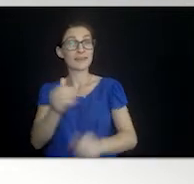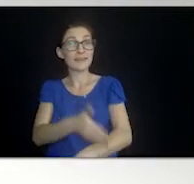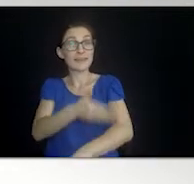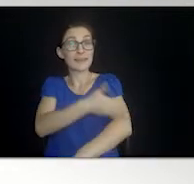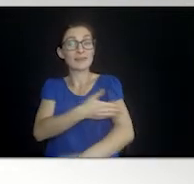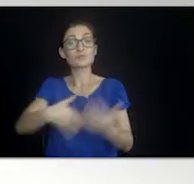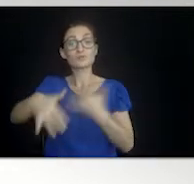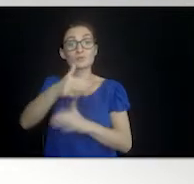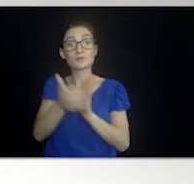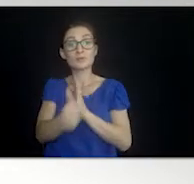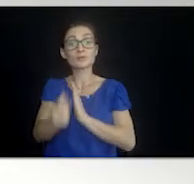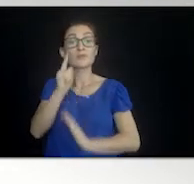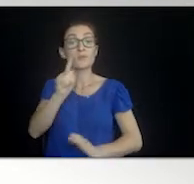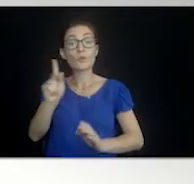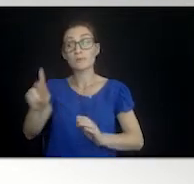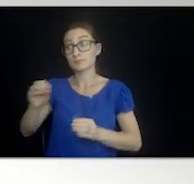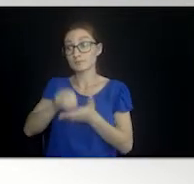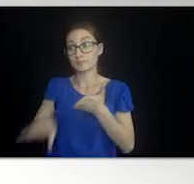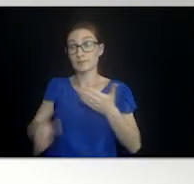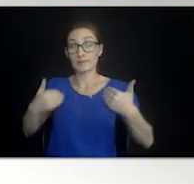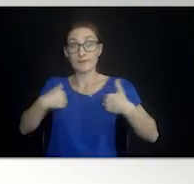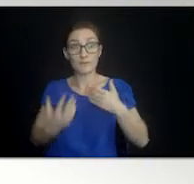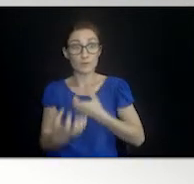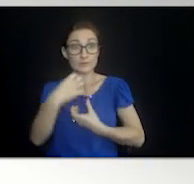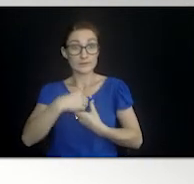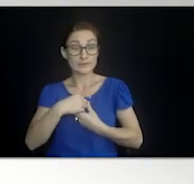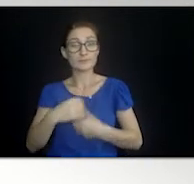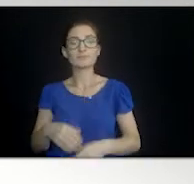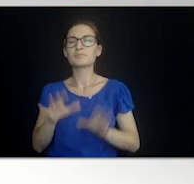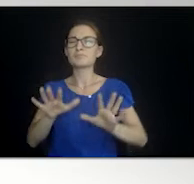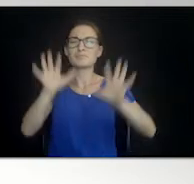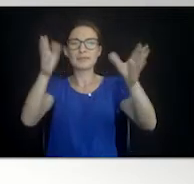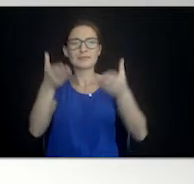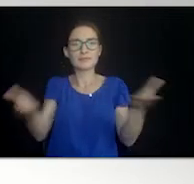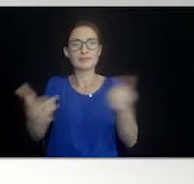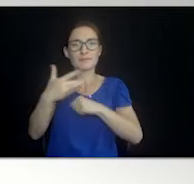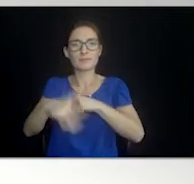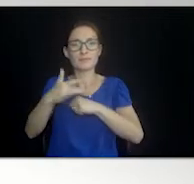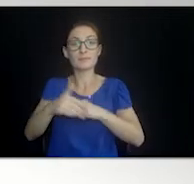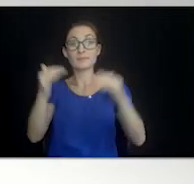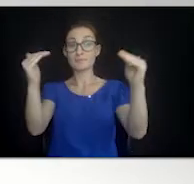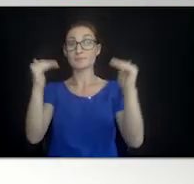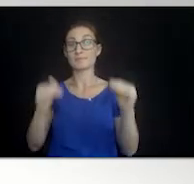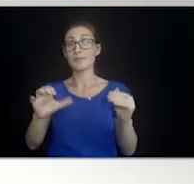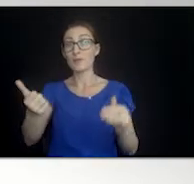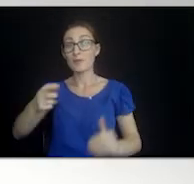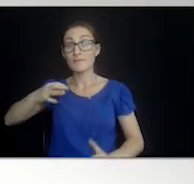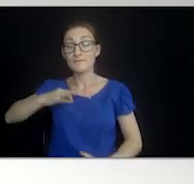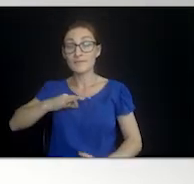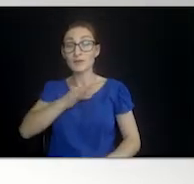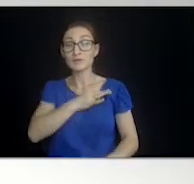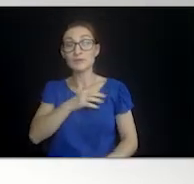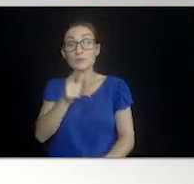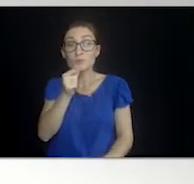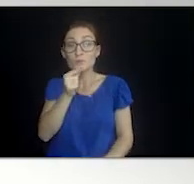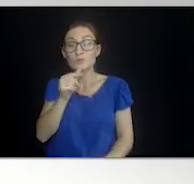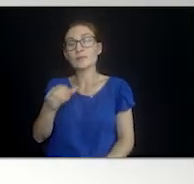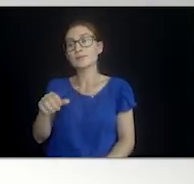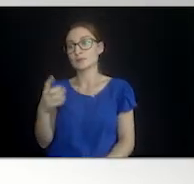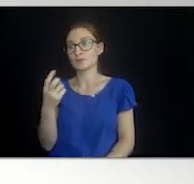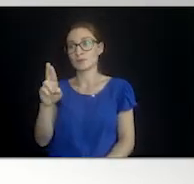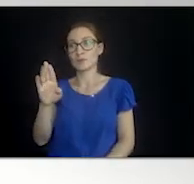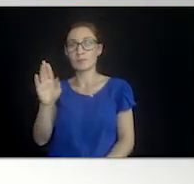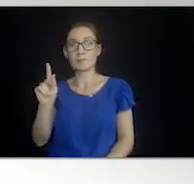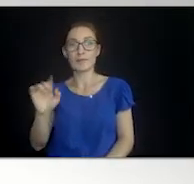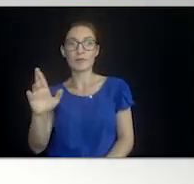enhance the social skills of individuals on the autism spectrum. Just some amazing stuff here. Another member of the MyHana faculty is Dr. Jed